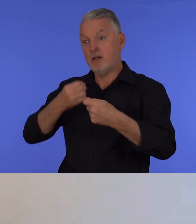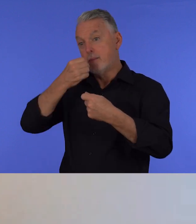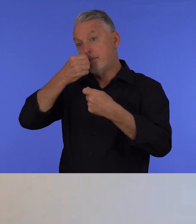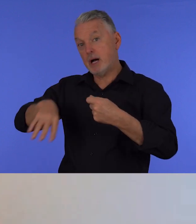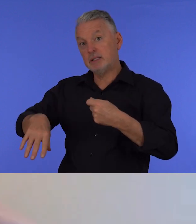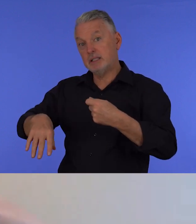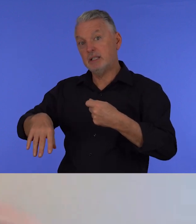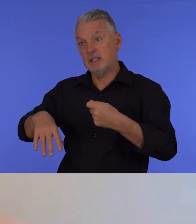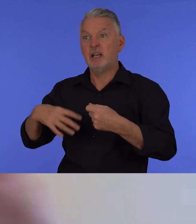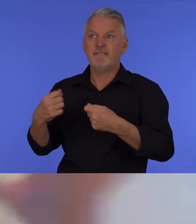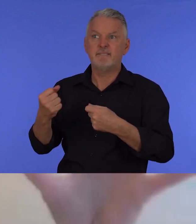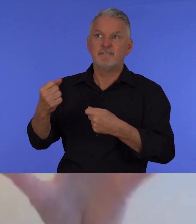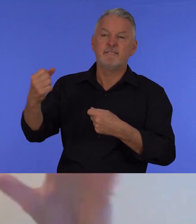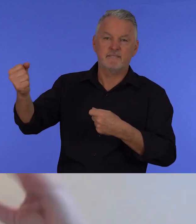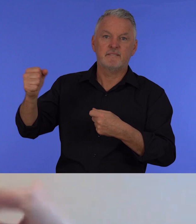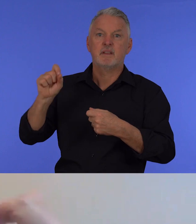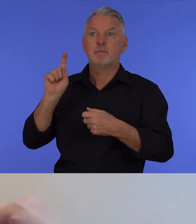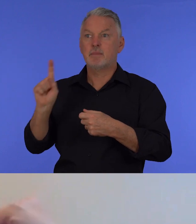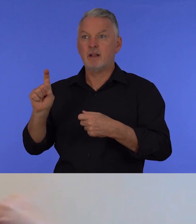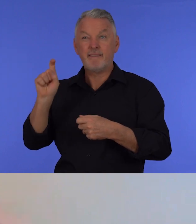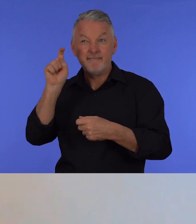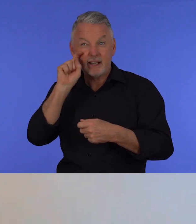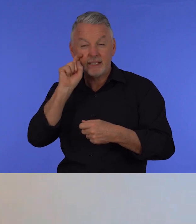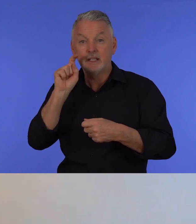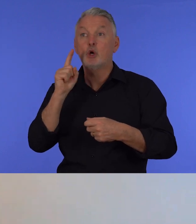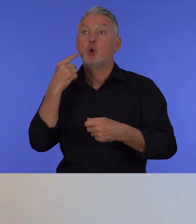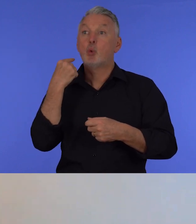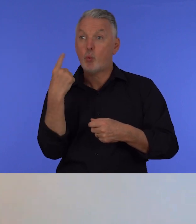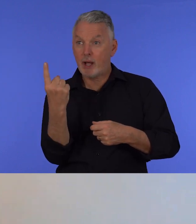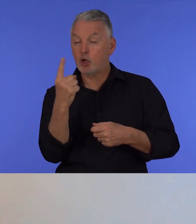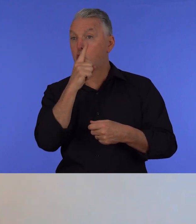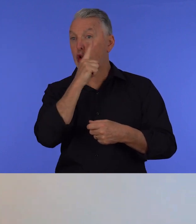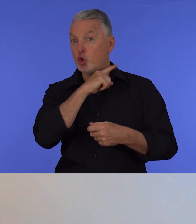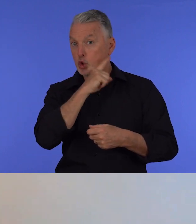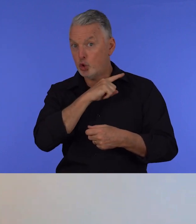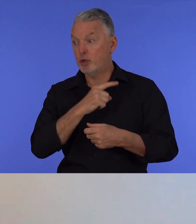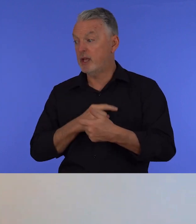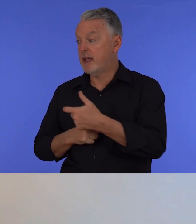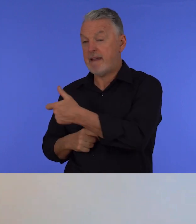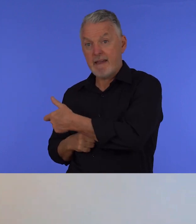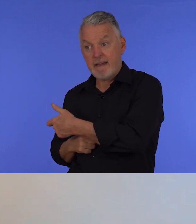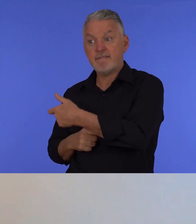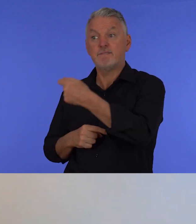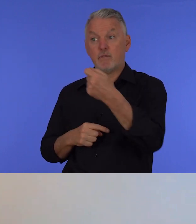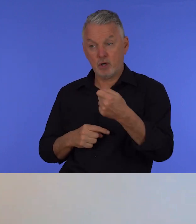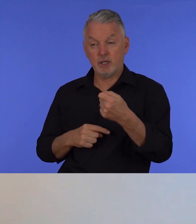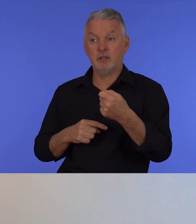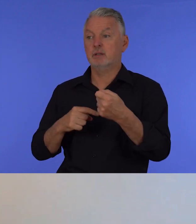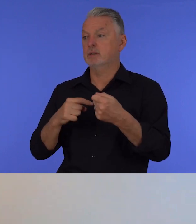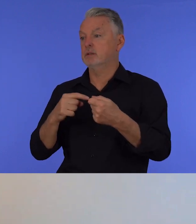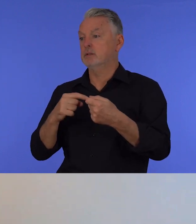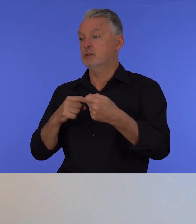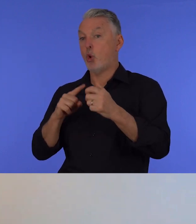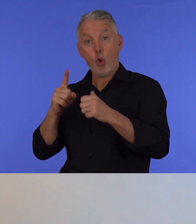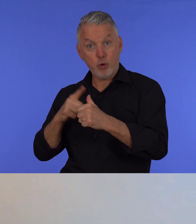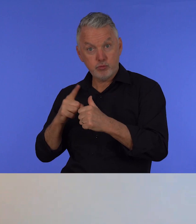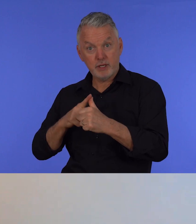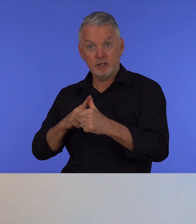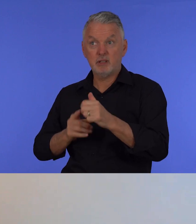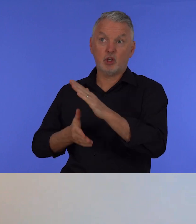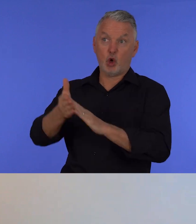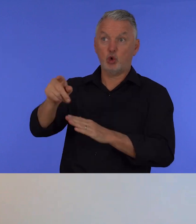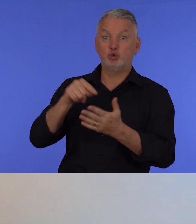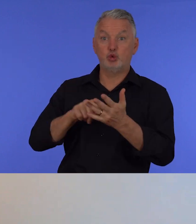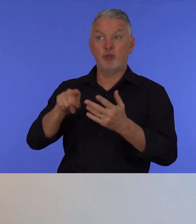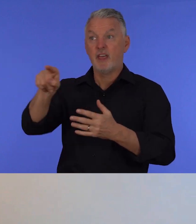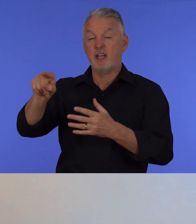invited to through Joey's. She's been to a couple of birthday parties, and funnily enough, one of them was when